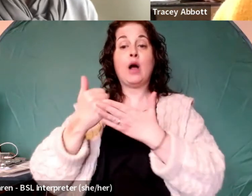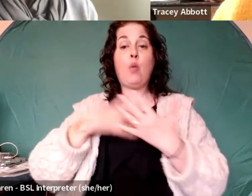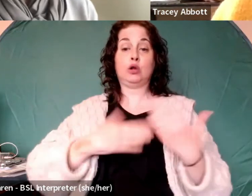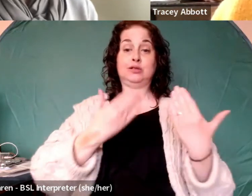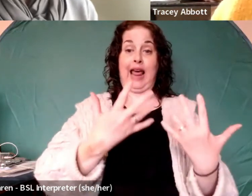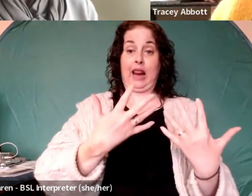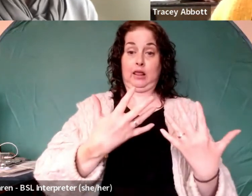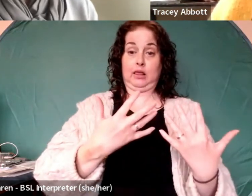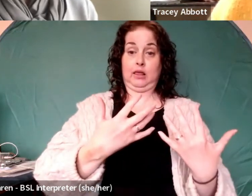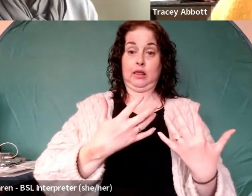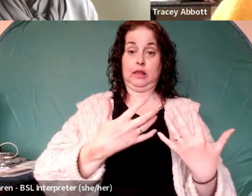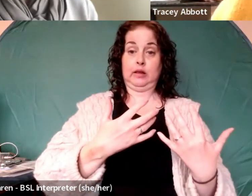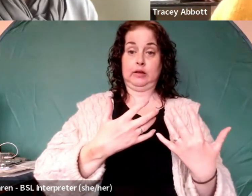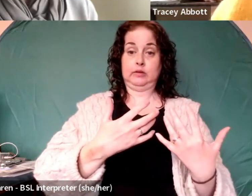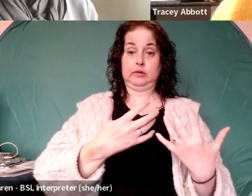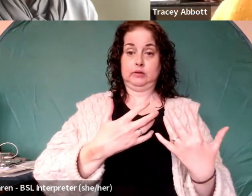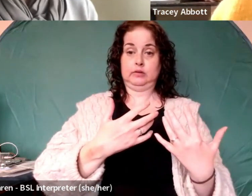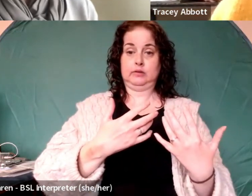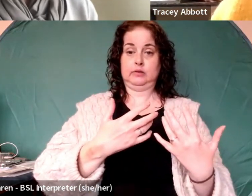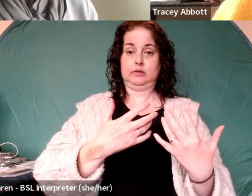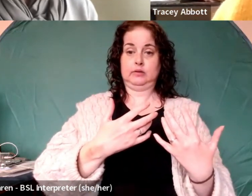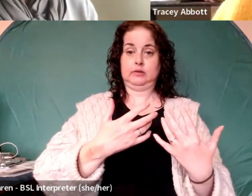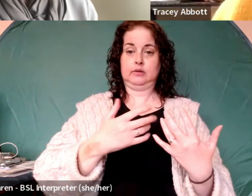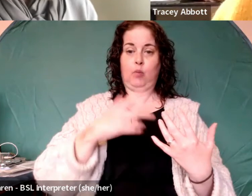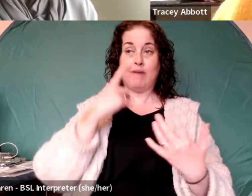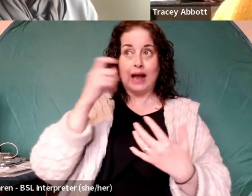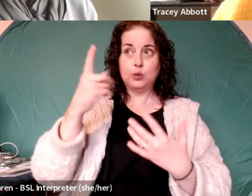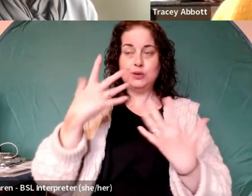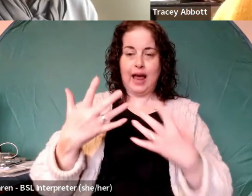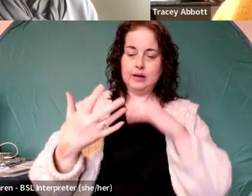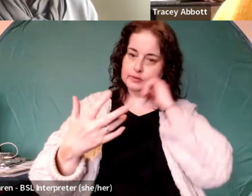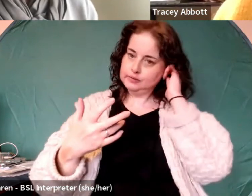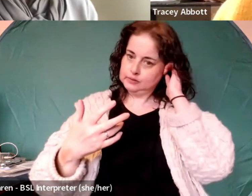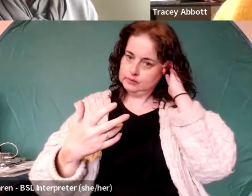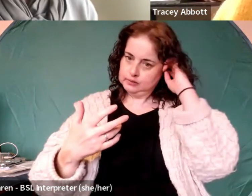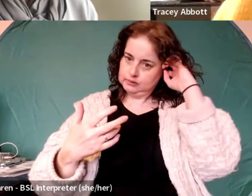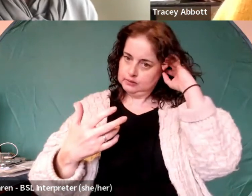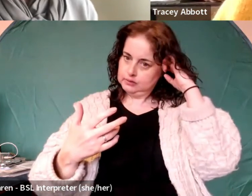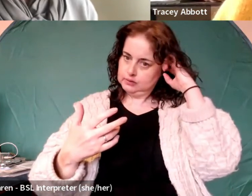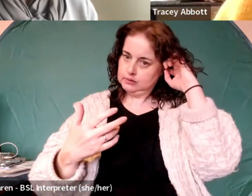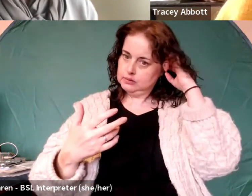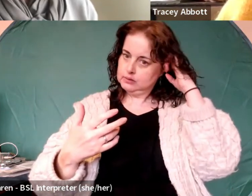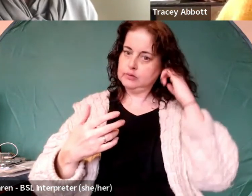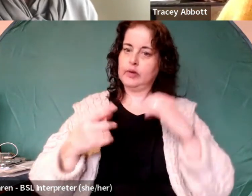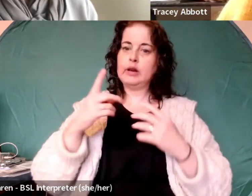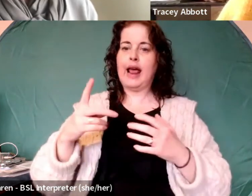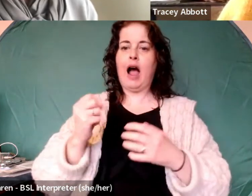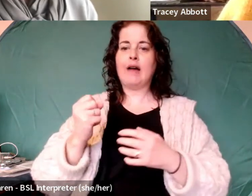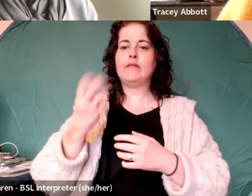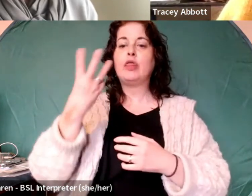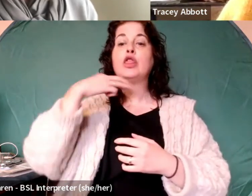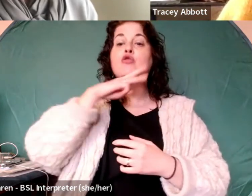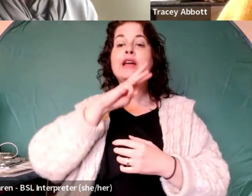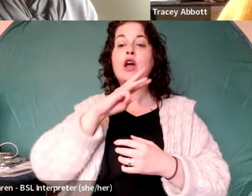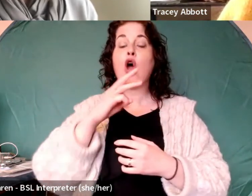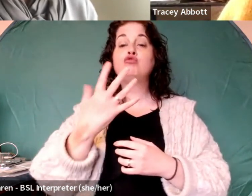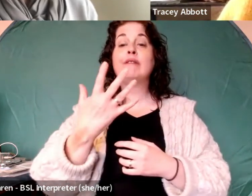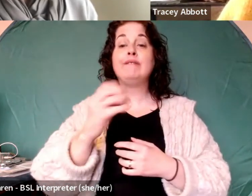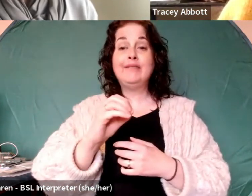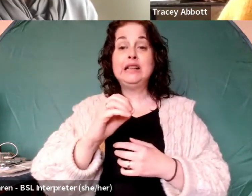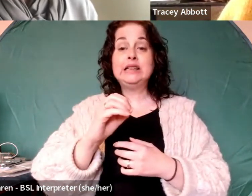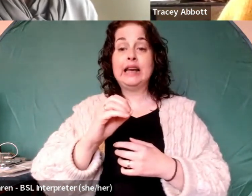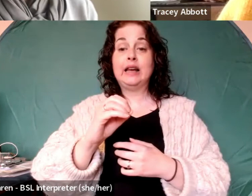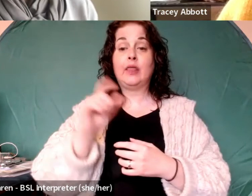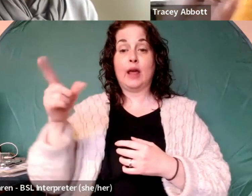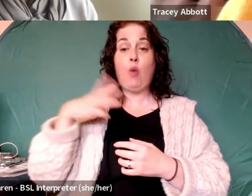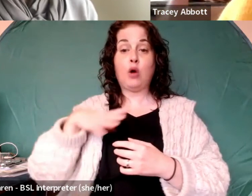like, okay, we'll find you 10. If that's the number you're going with, they've now got 350 that